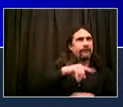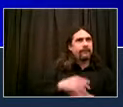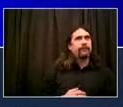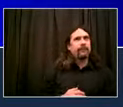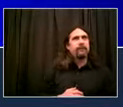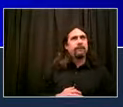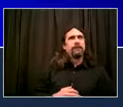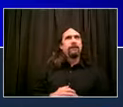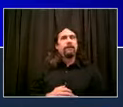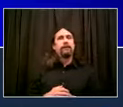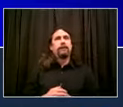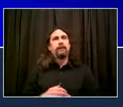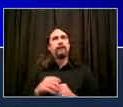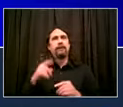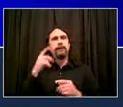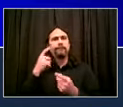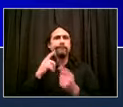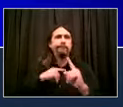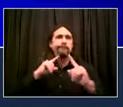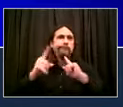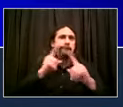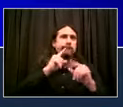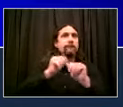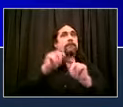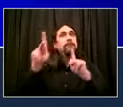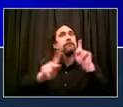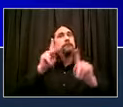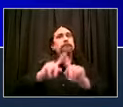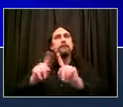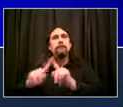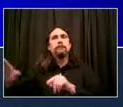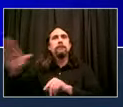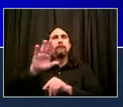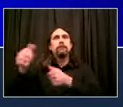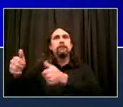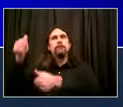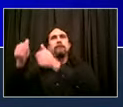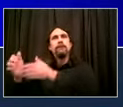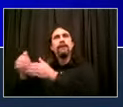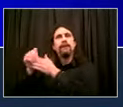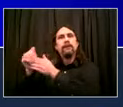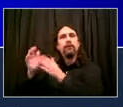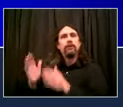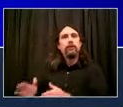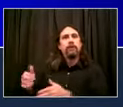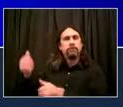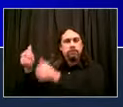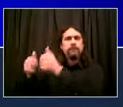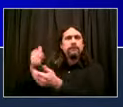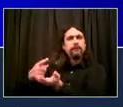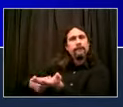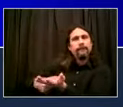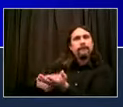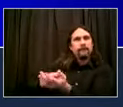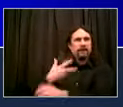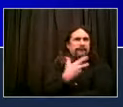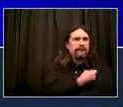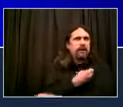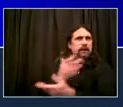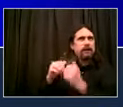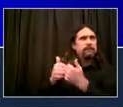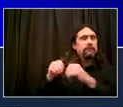get the vaccine. And this site was specifically focused on senior citizens, residents of public housing